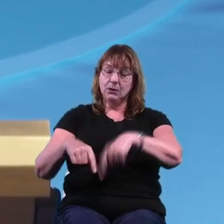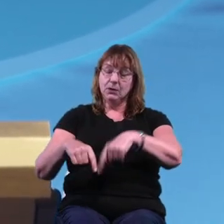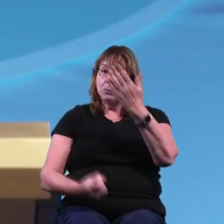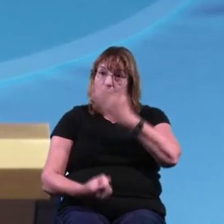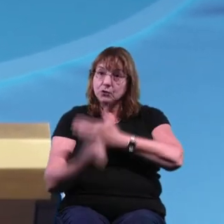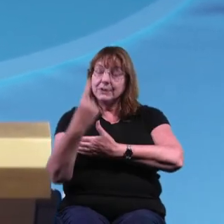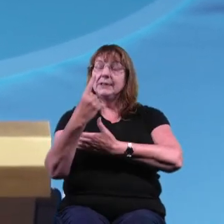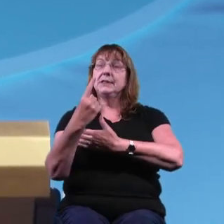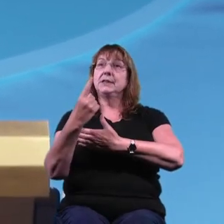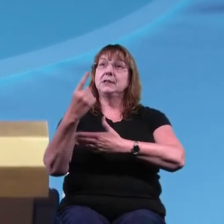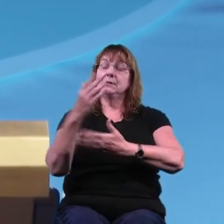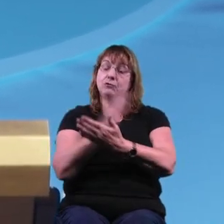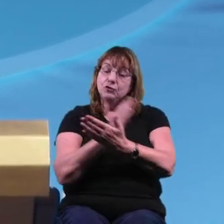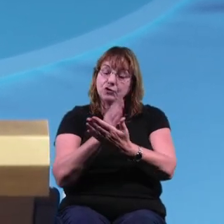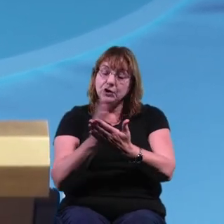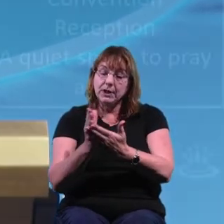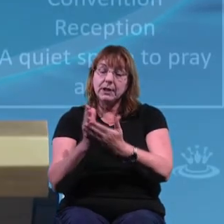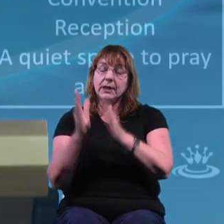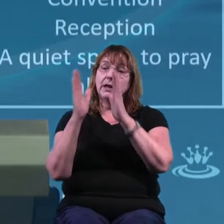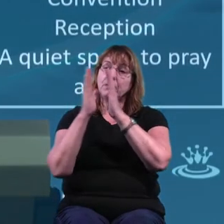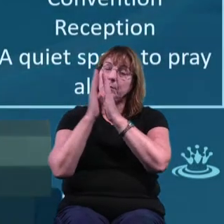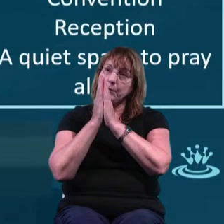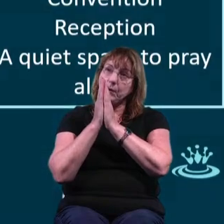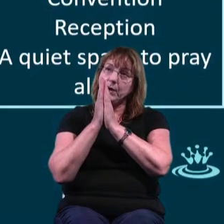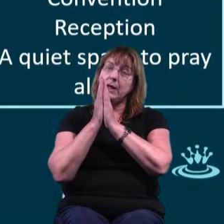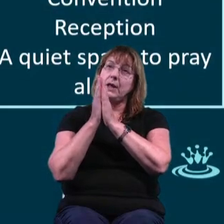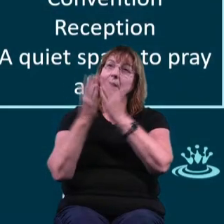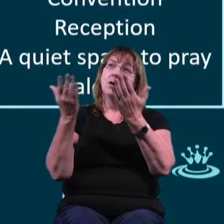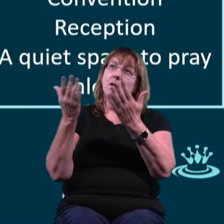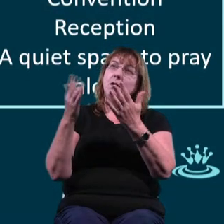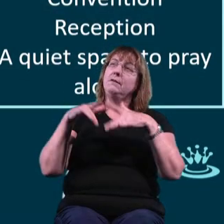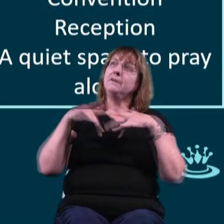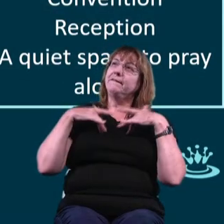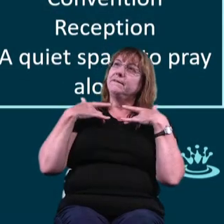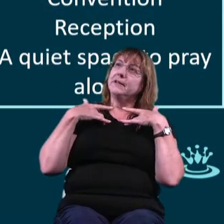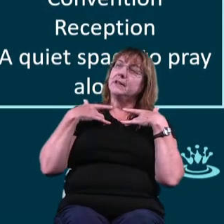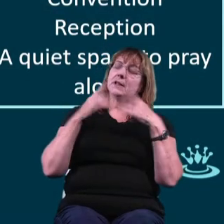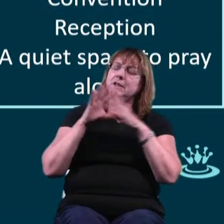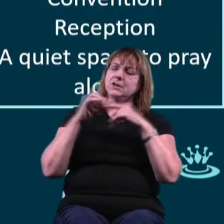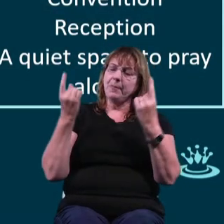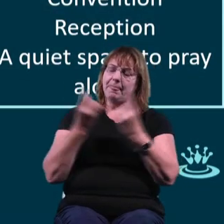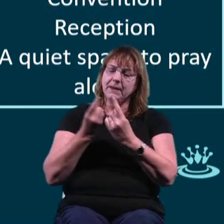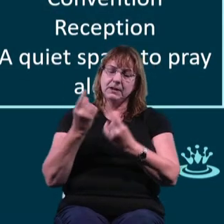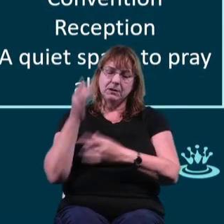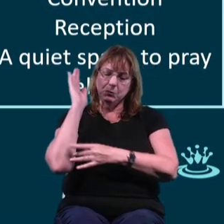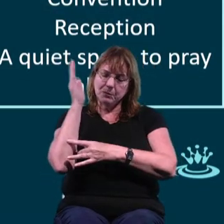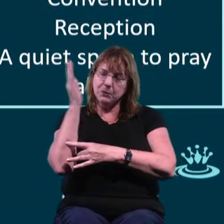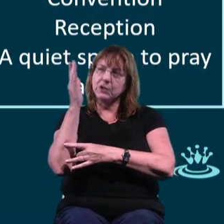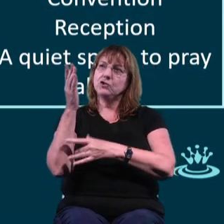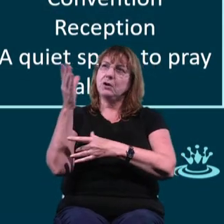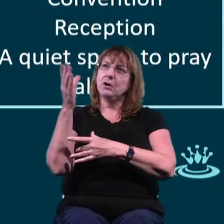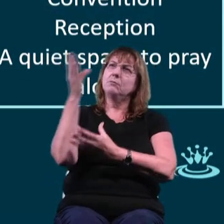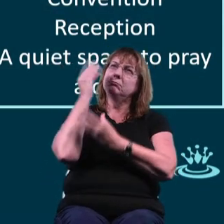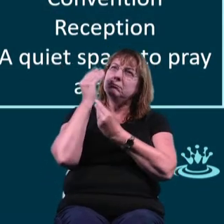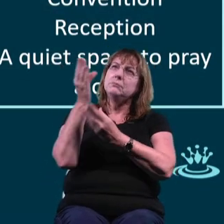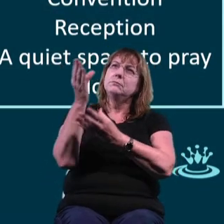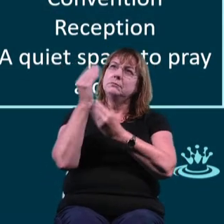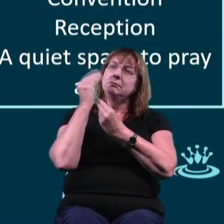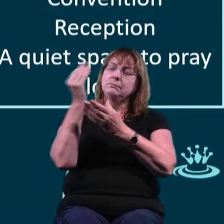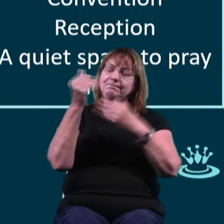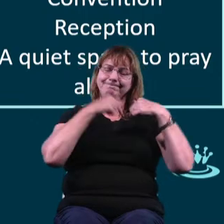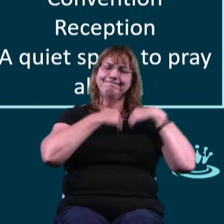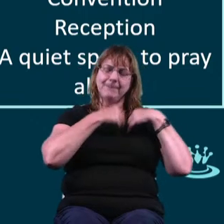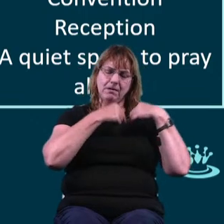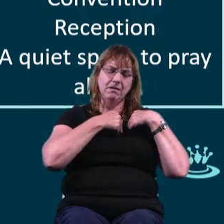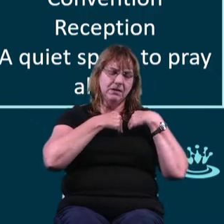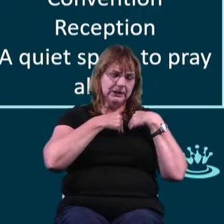and to pray that something on your heart, something that you've been provoked with in a talk, or you've come to Keswick and there's something you really need to deal with,